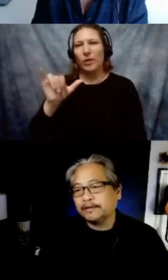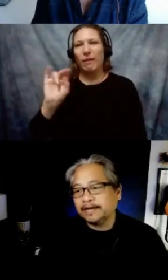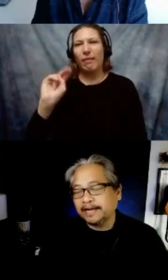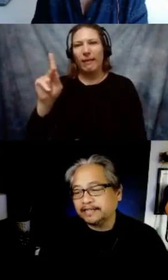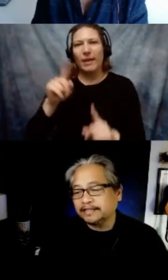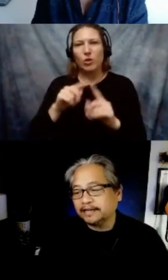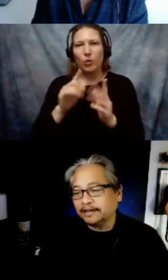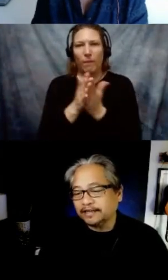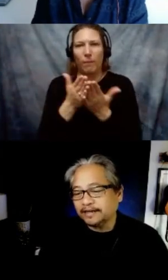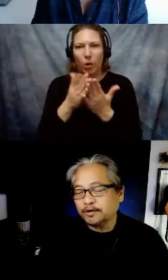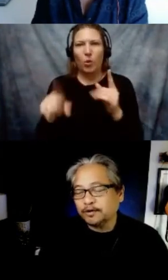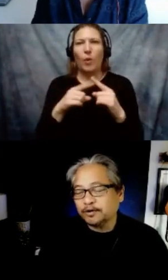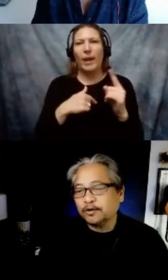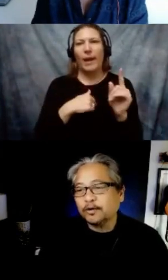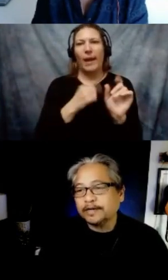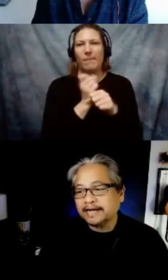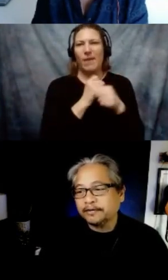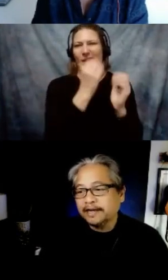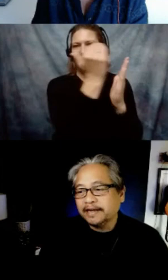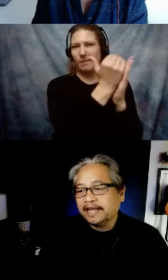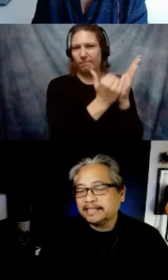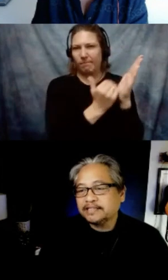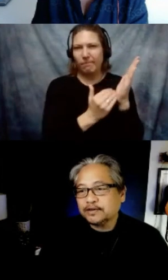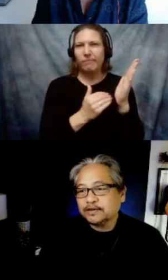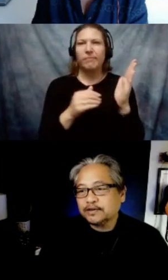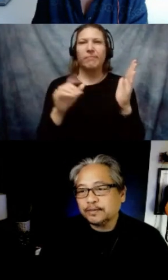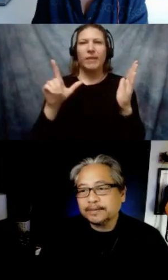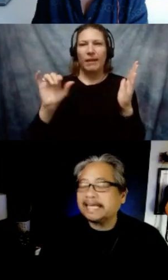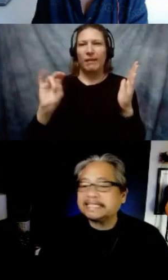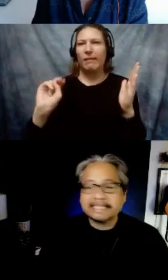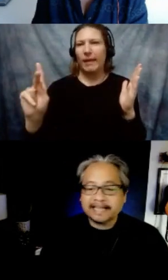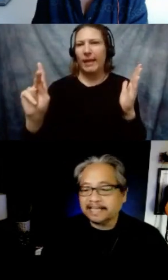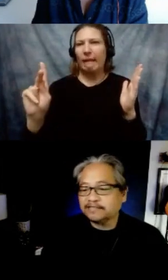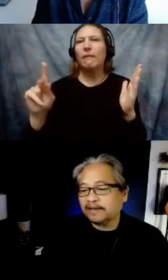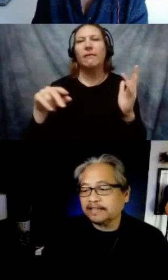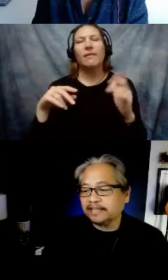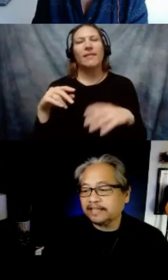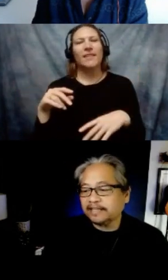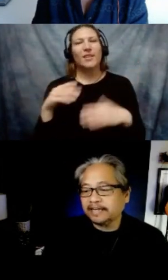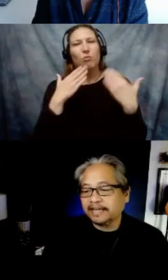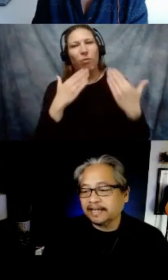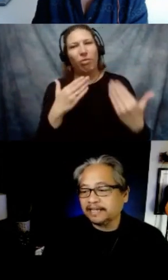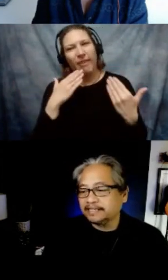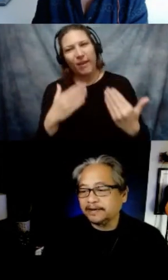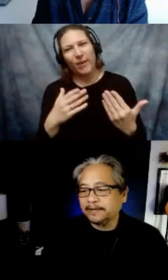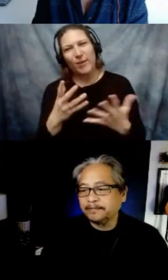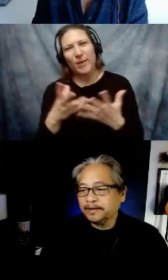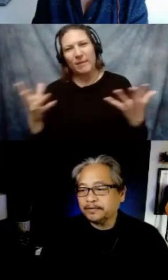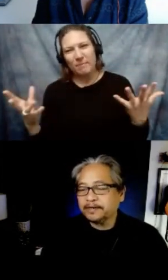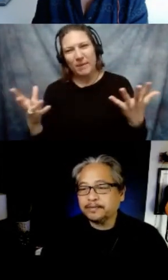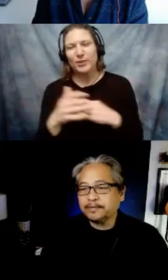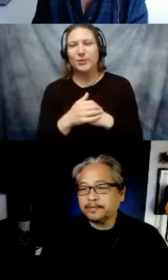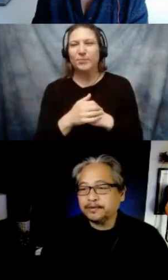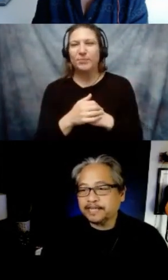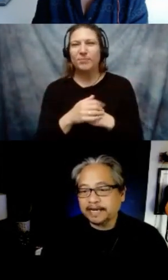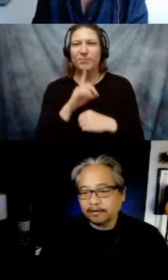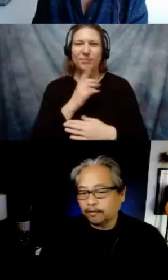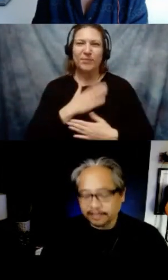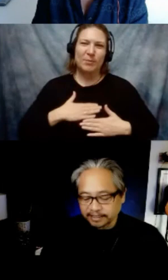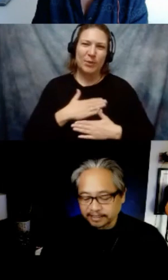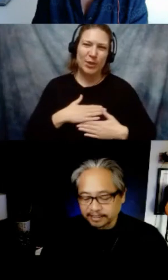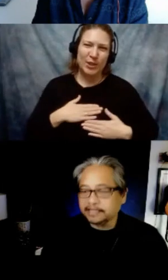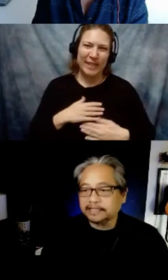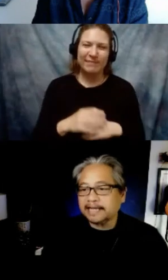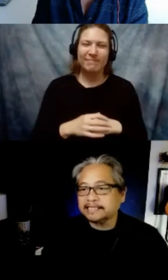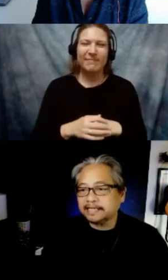for everything. You're very welcome. And really appreciate it. Hopefully, this isn't the last that we'll see you. And it'd be great. Good